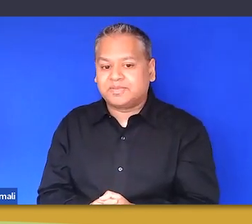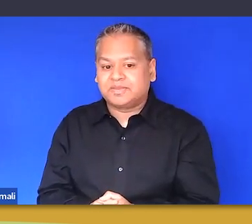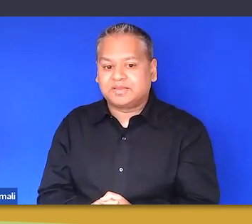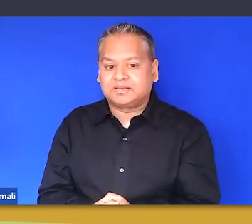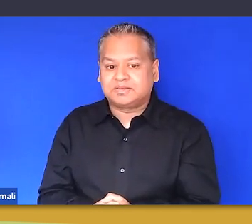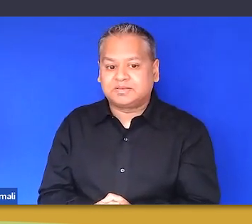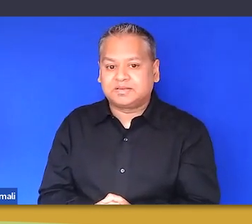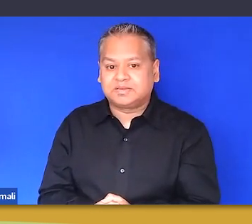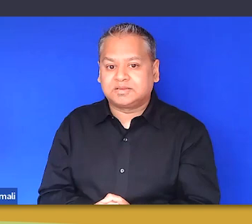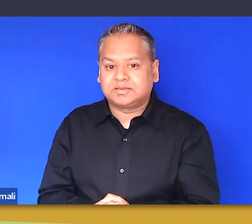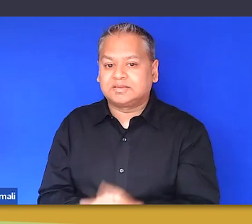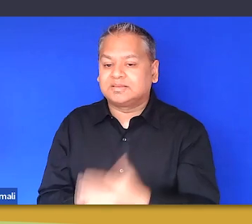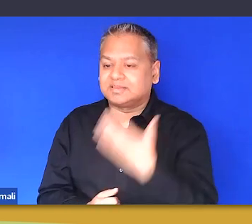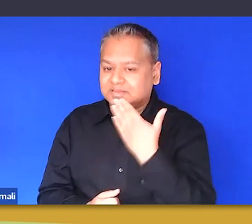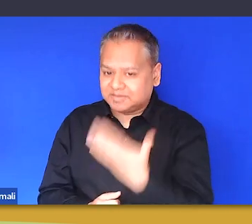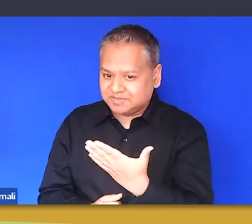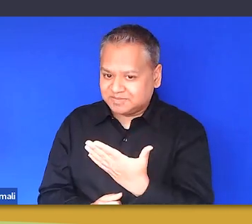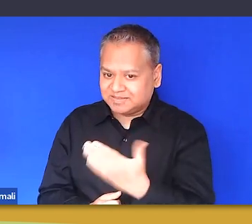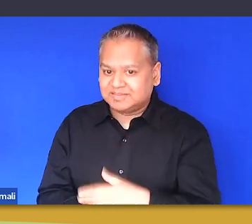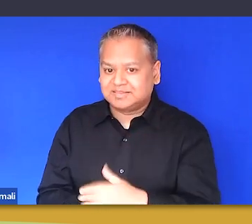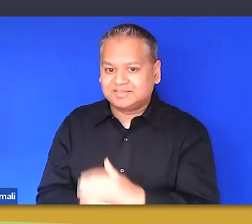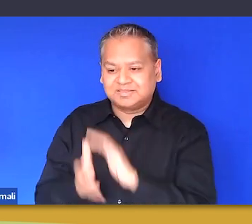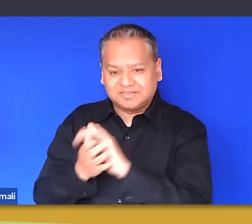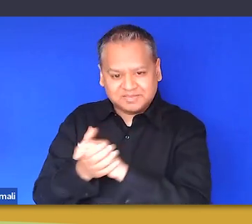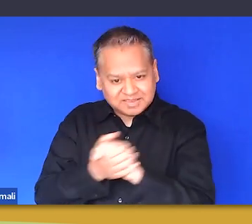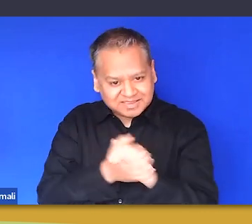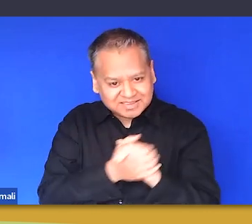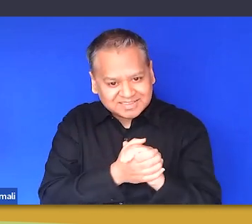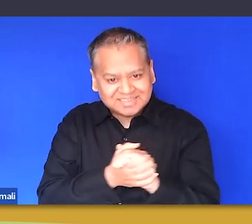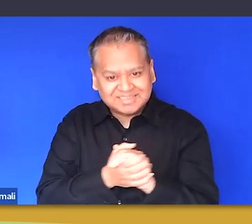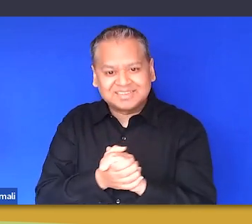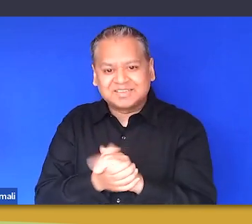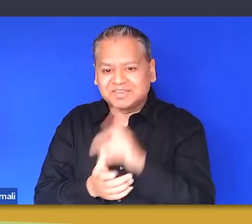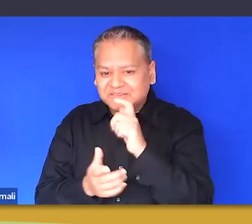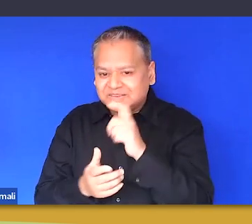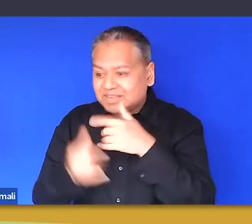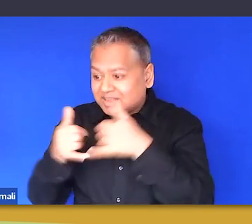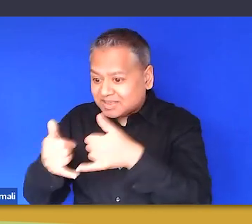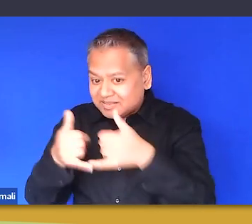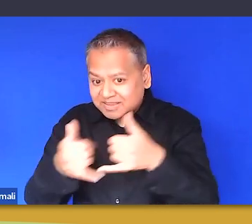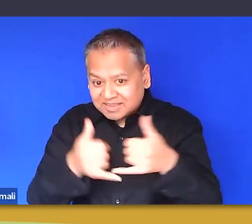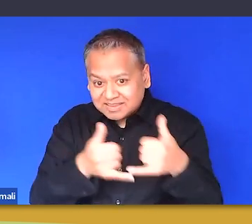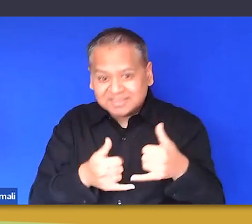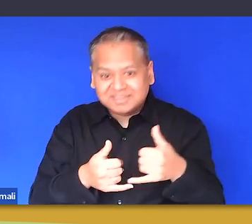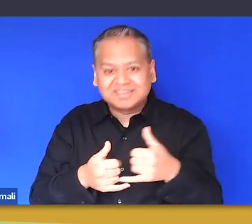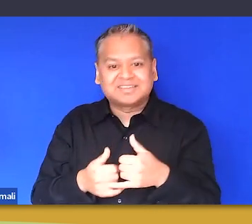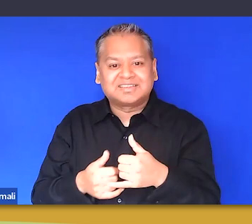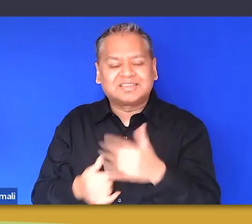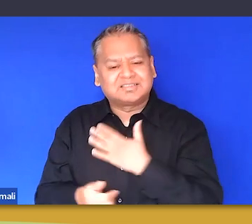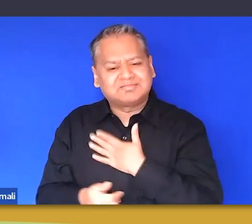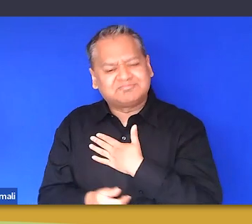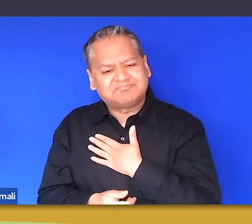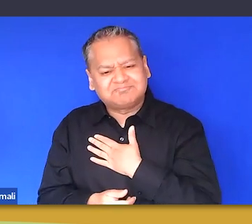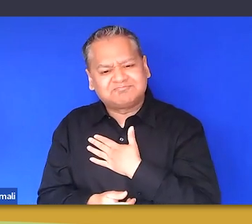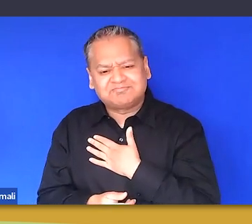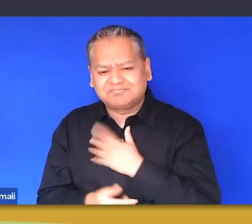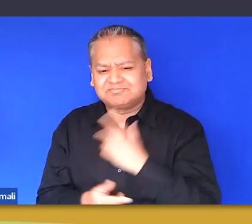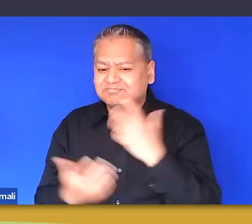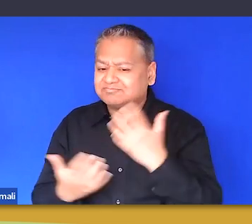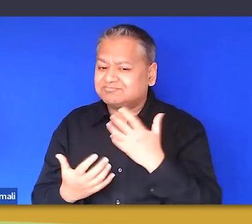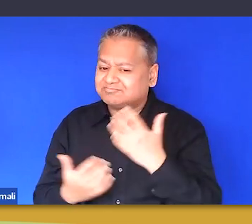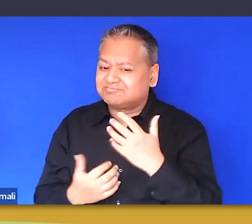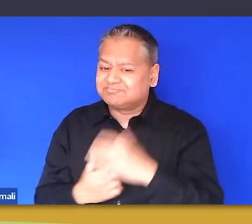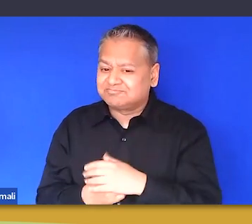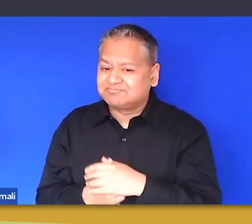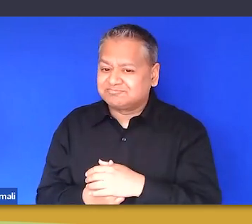your amazing work and your compelling remarks during this ceremony. Throughout the pandemic, our province has seen a really disturbing rise